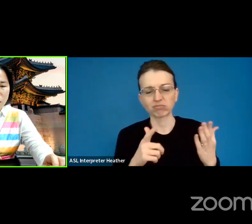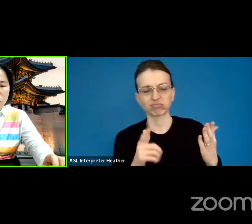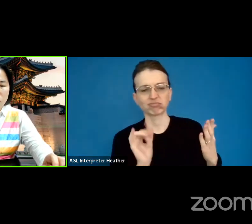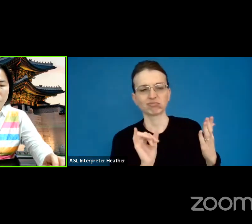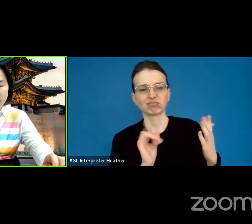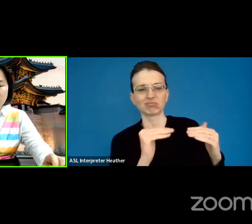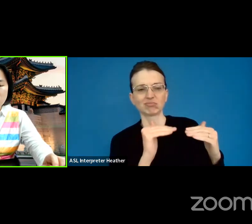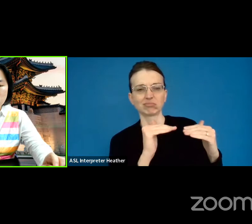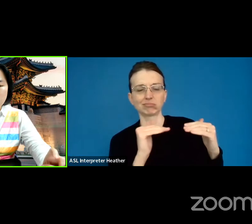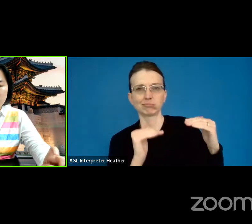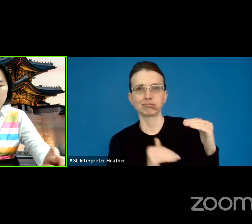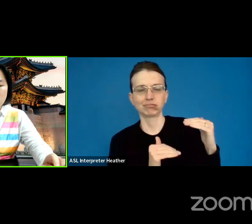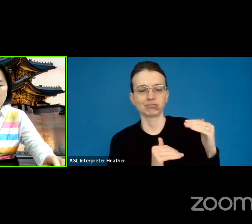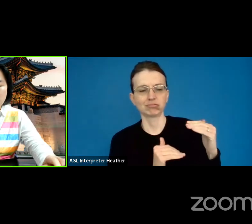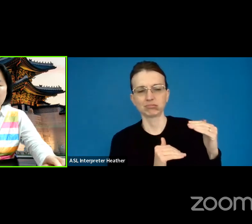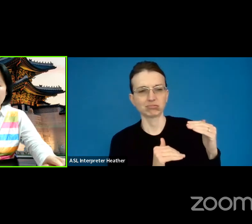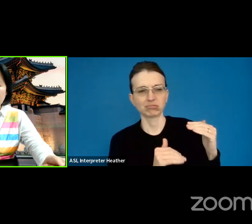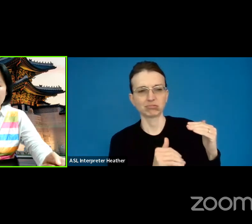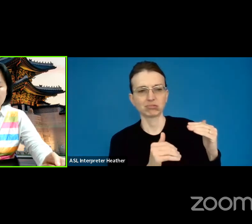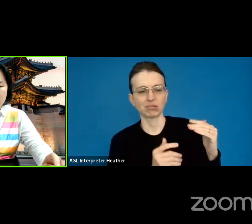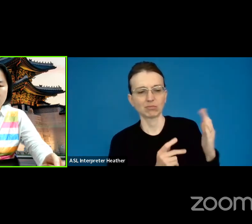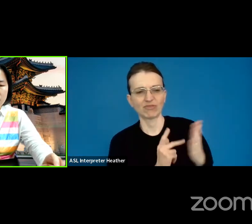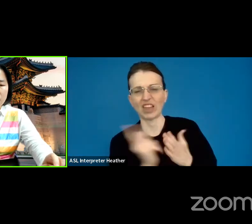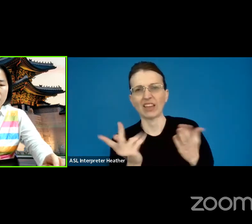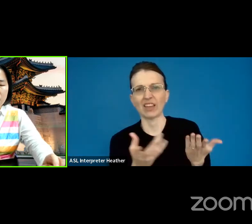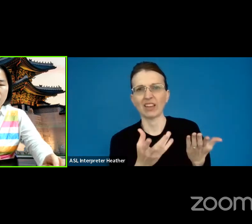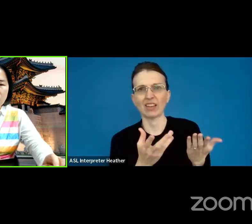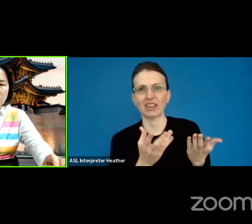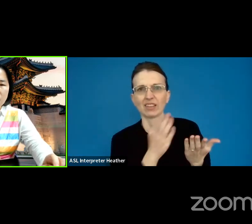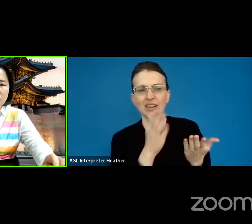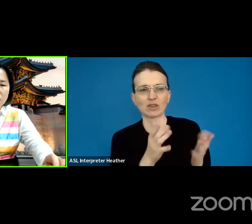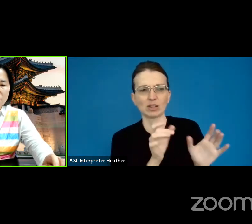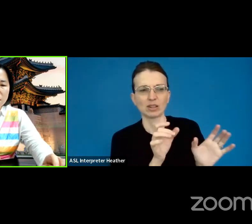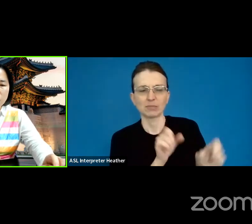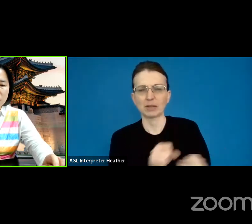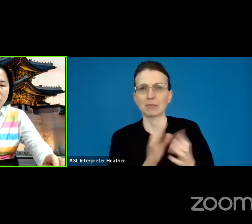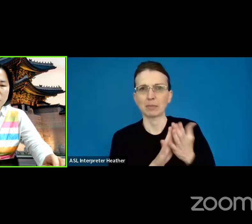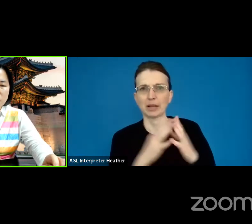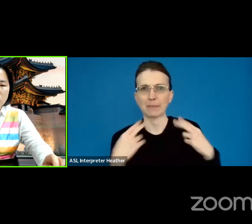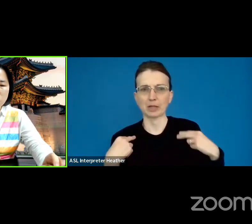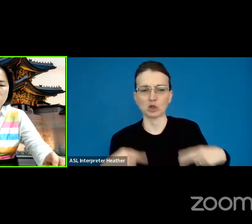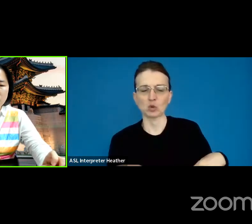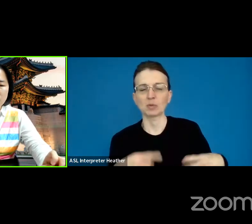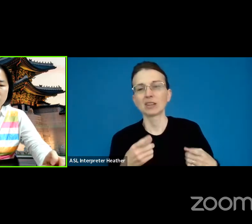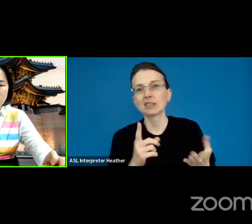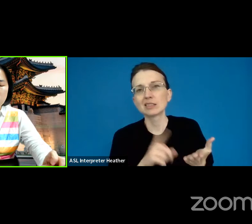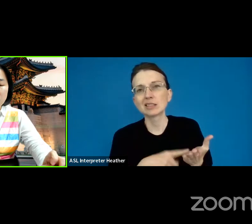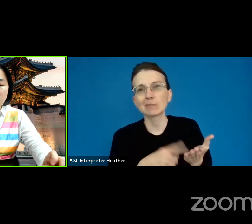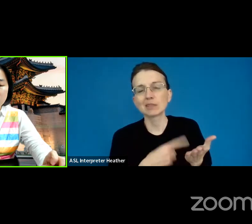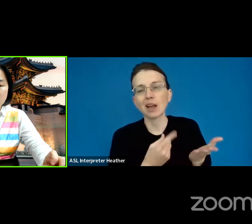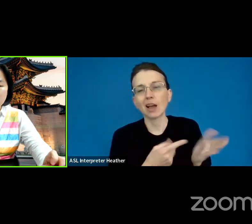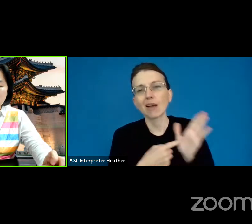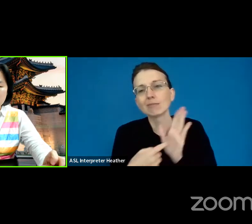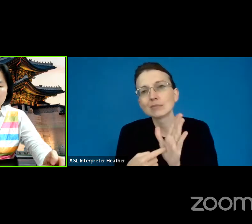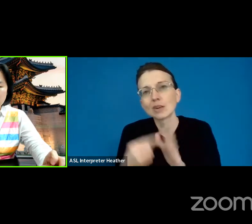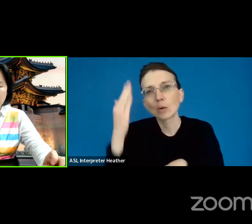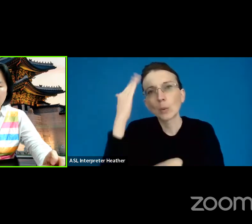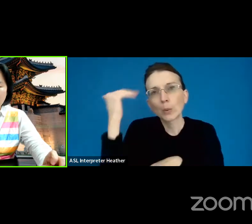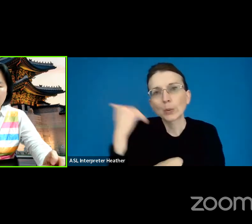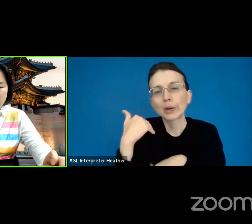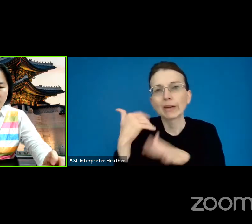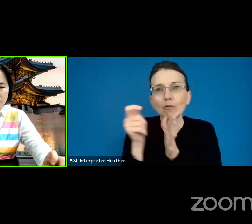beings who fail to become human beings are sometimes portrayed in Korean